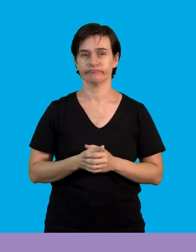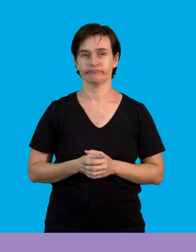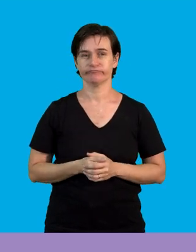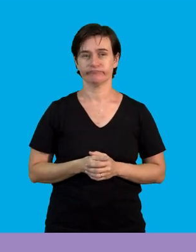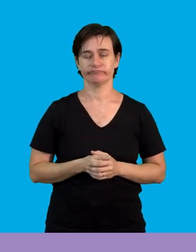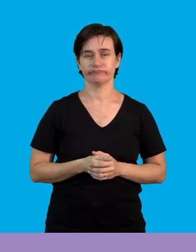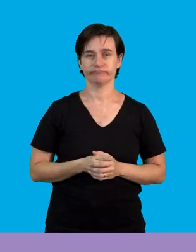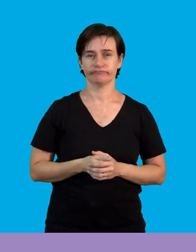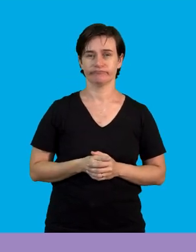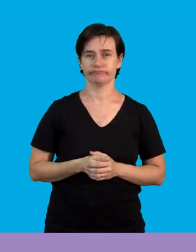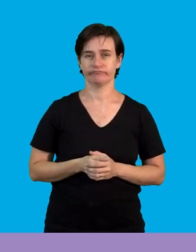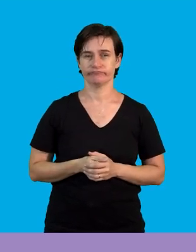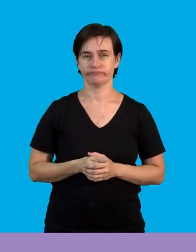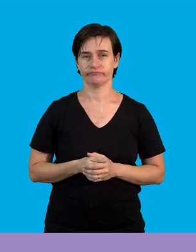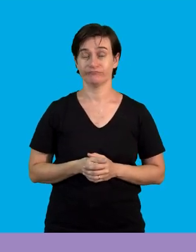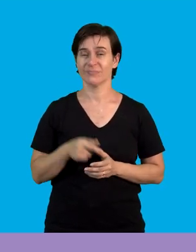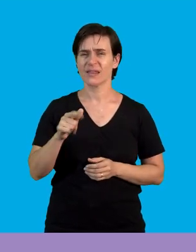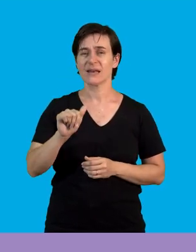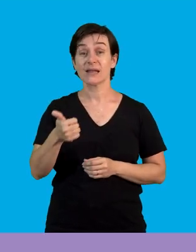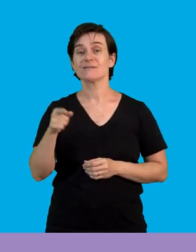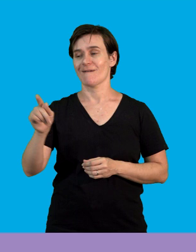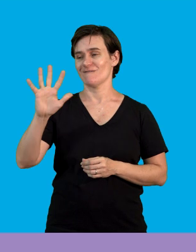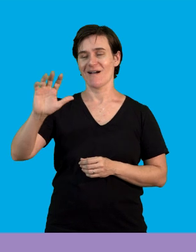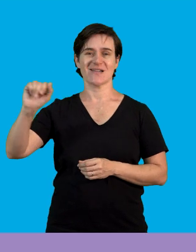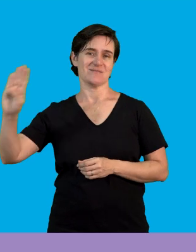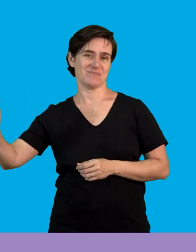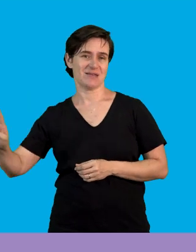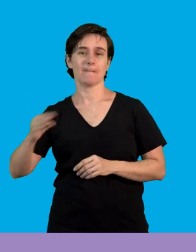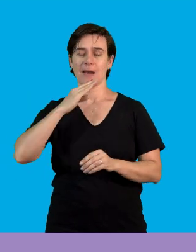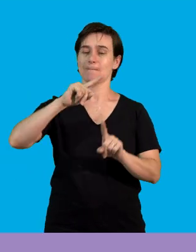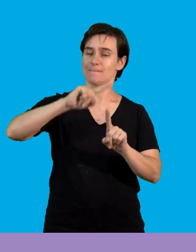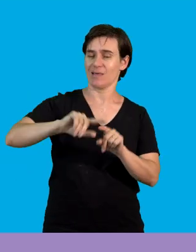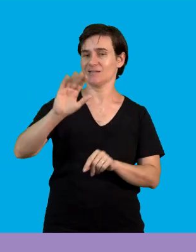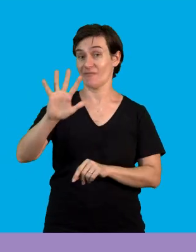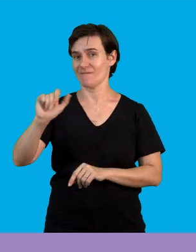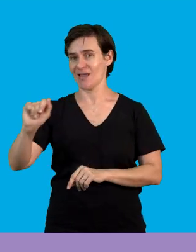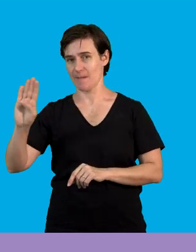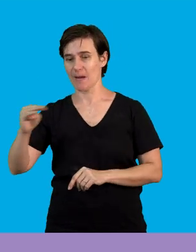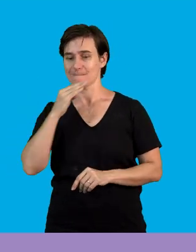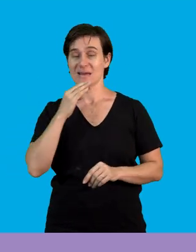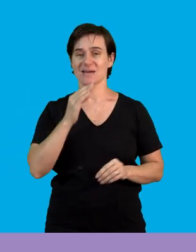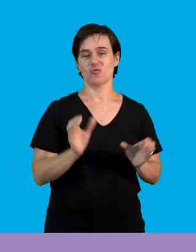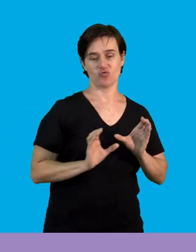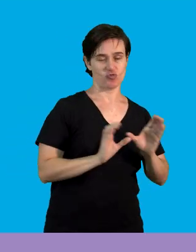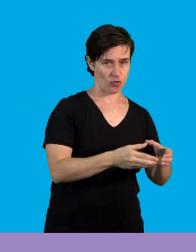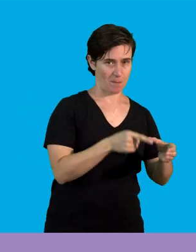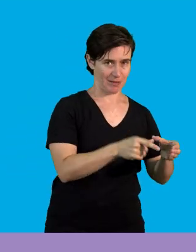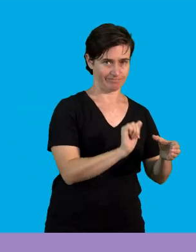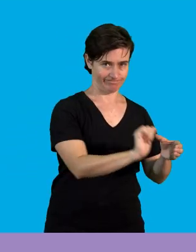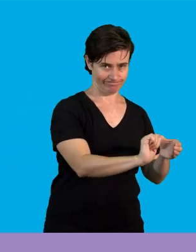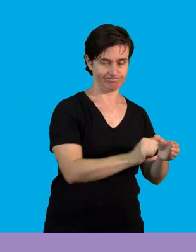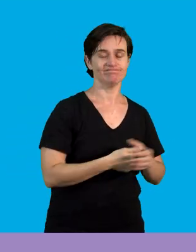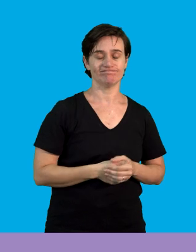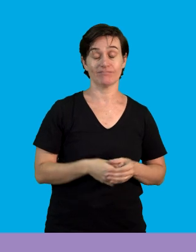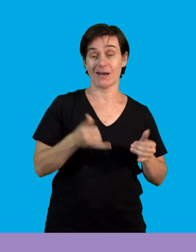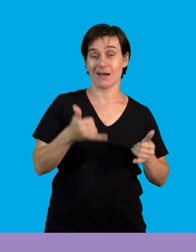be 9AB that follows, and then there is 5AB. That also will then be grouped together, and then I'm